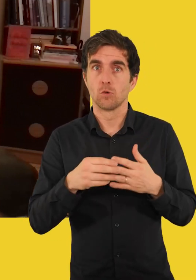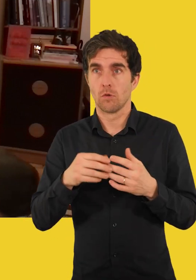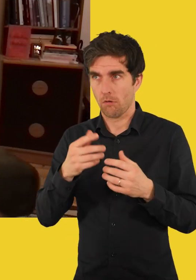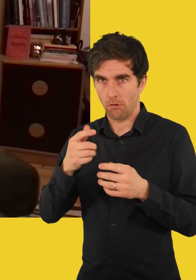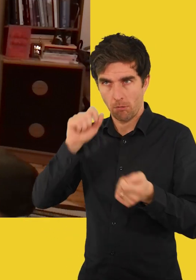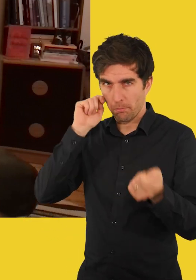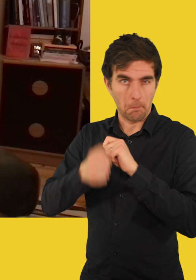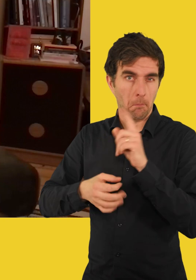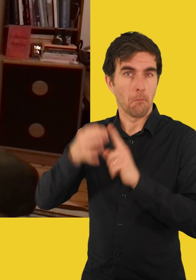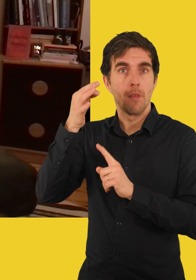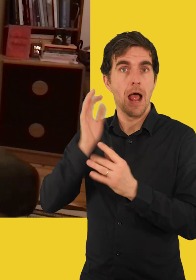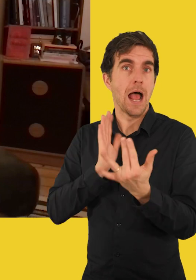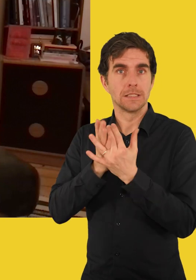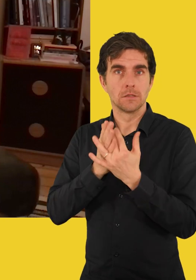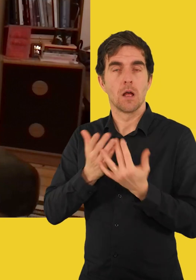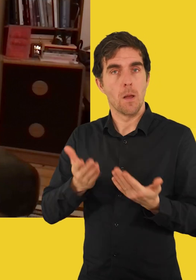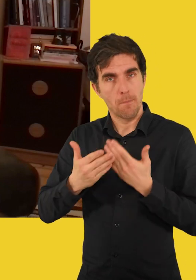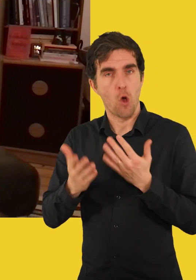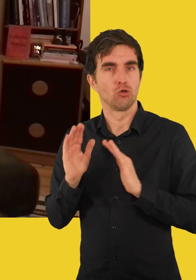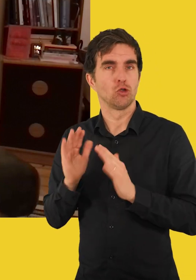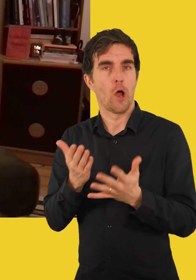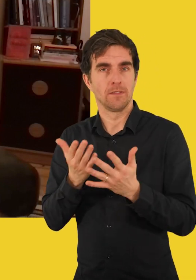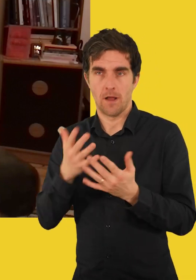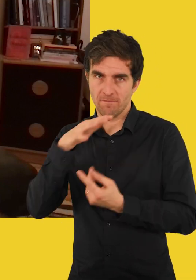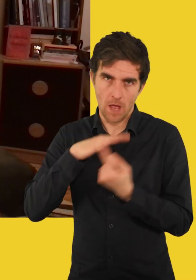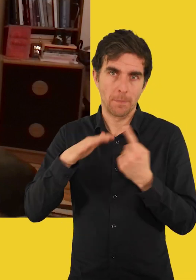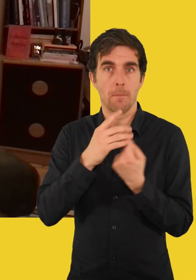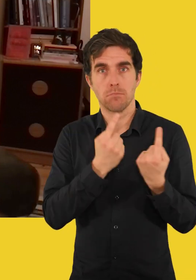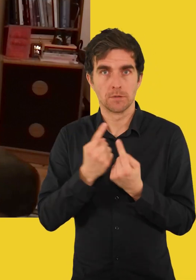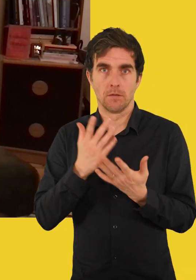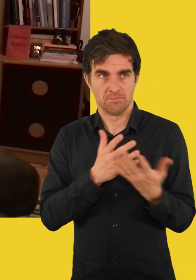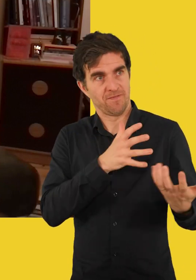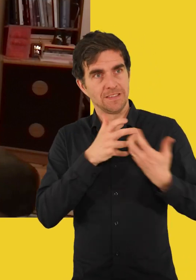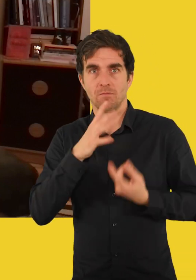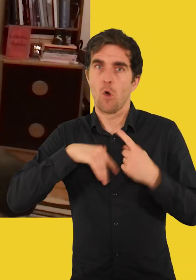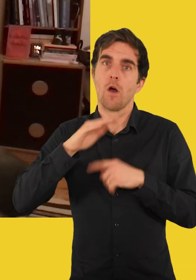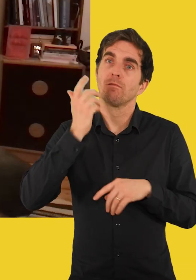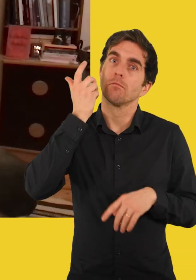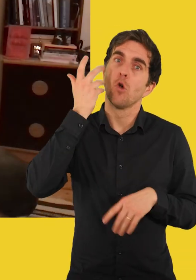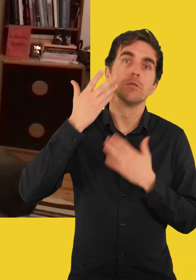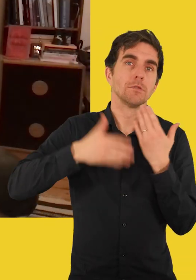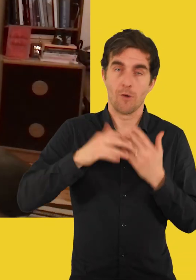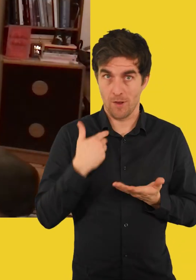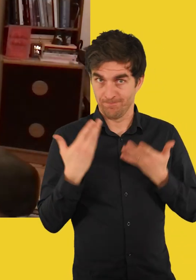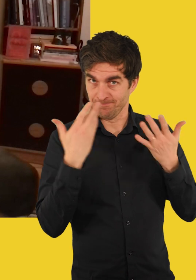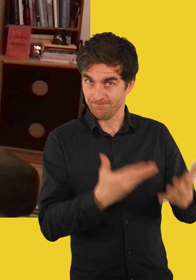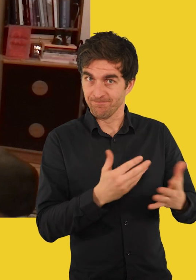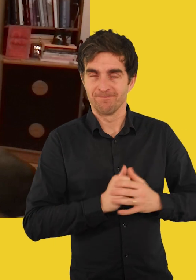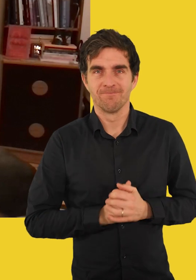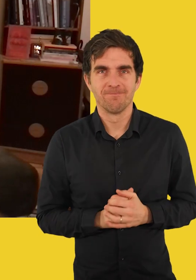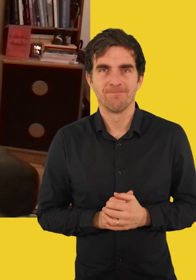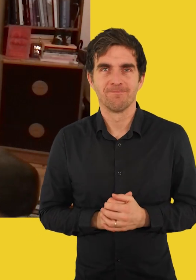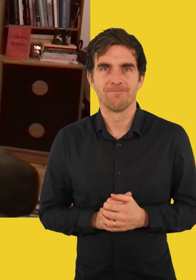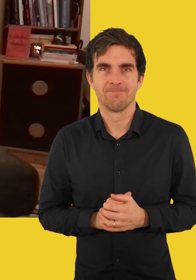to create services, environments, and products that are fit for our future. Thank you so much, Rebecca. I will hand over to